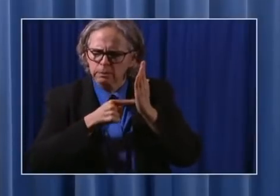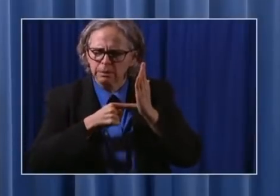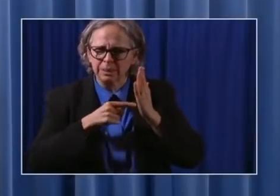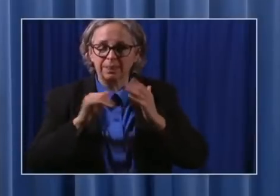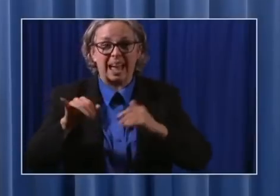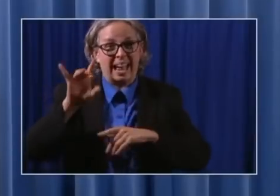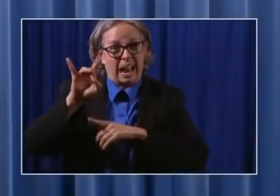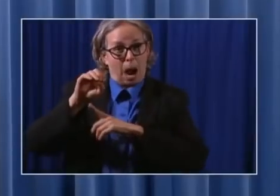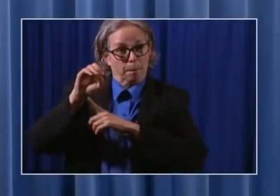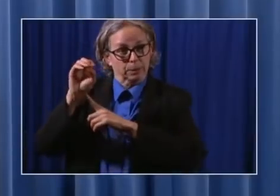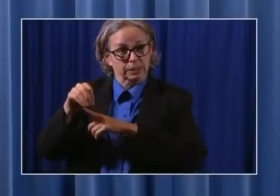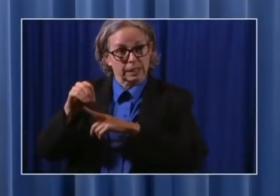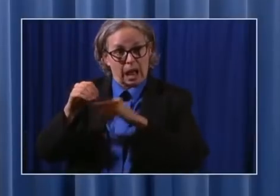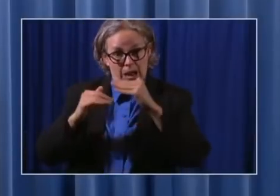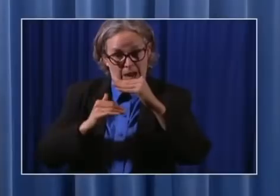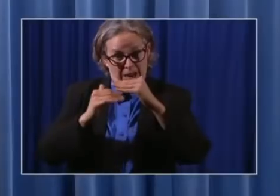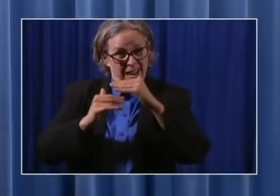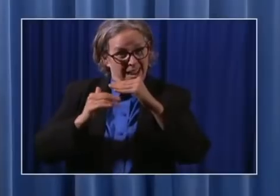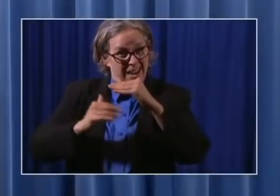capacity